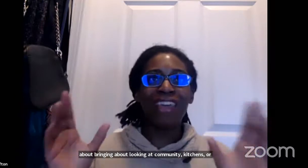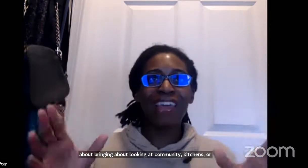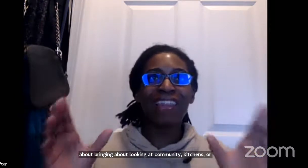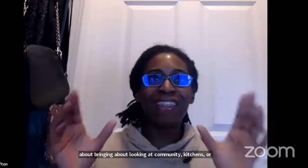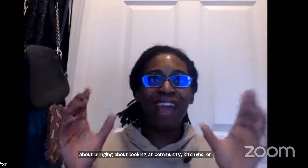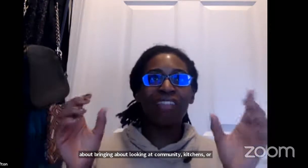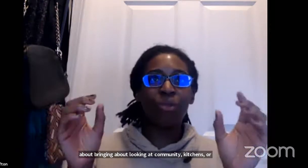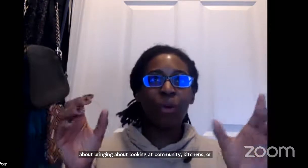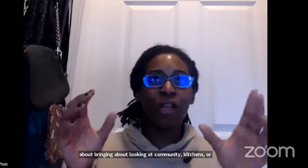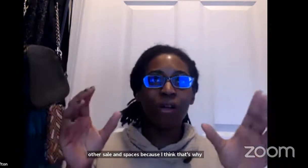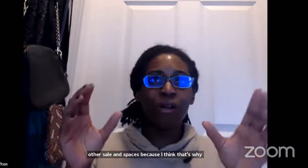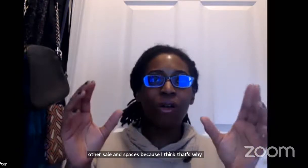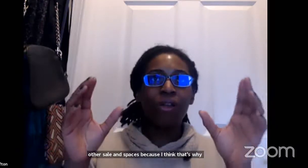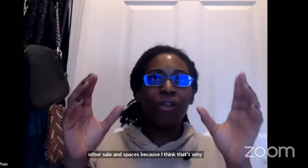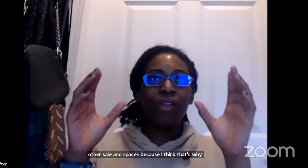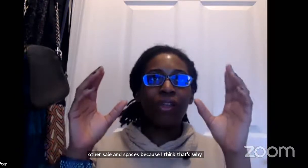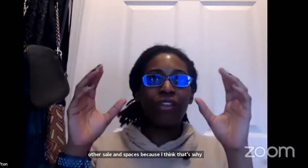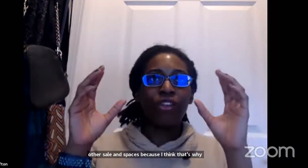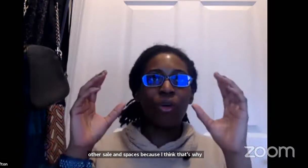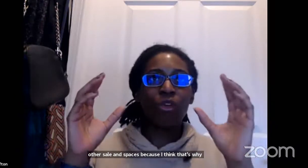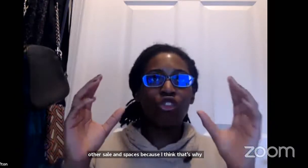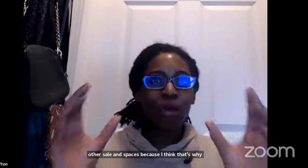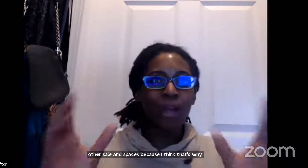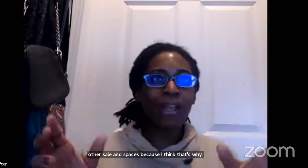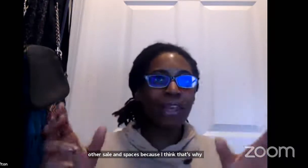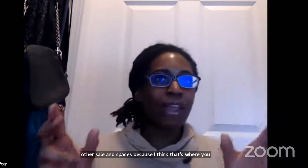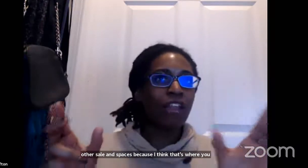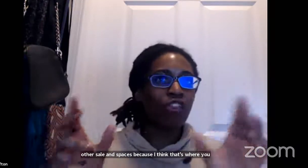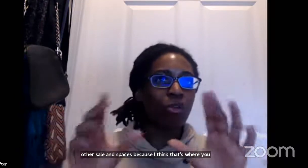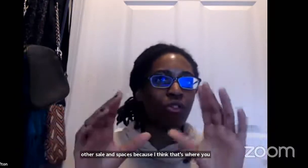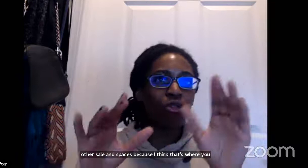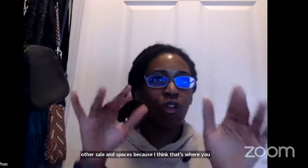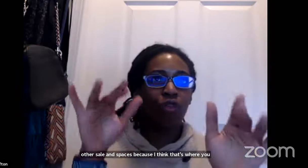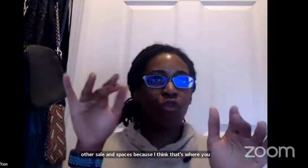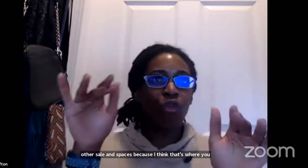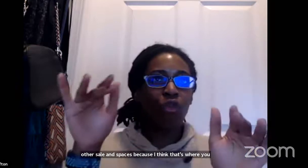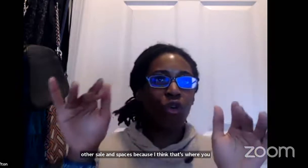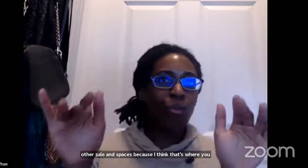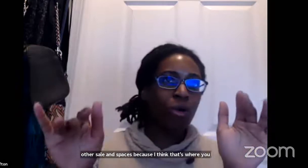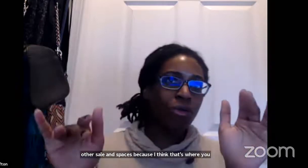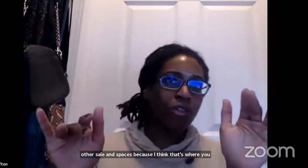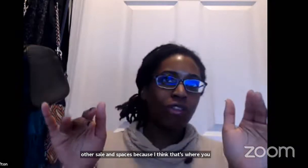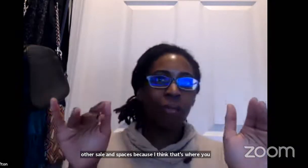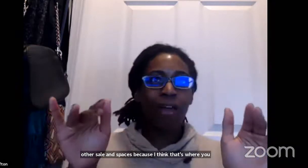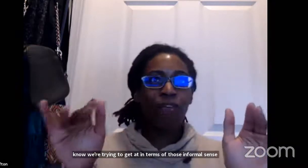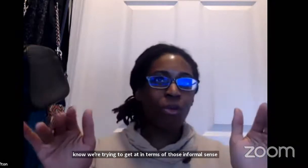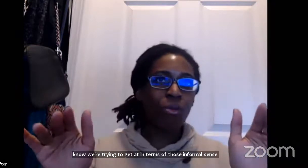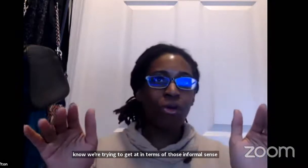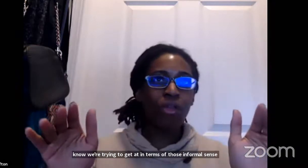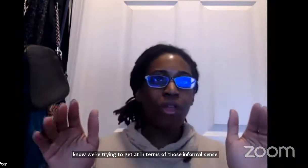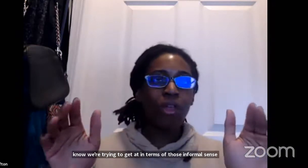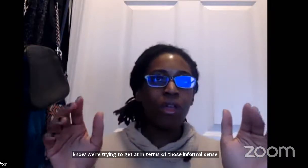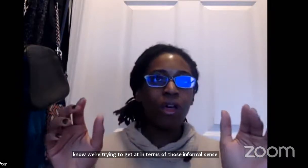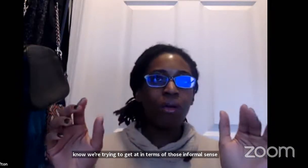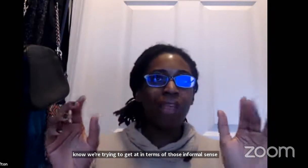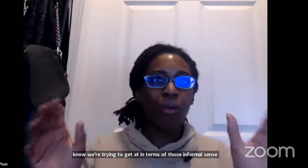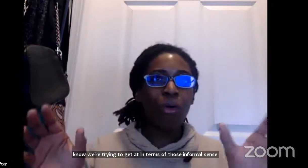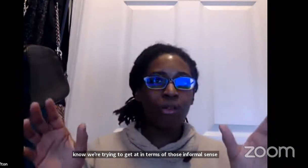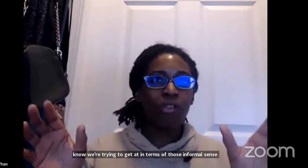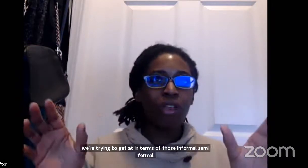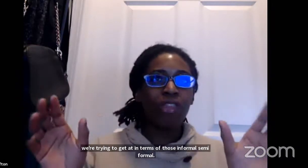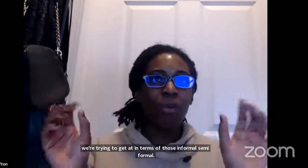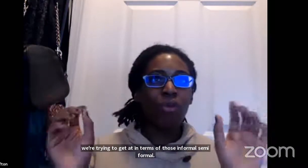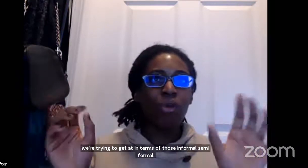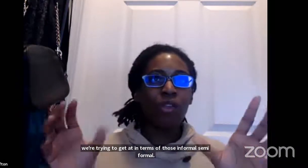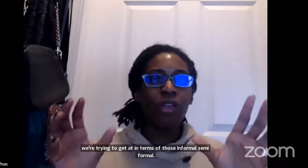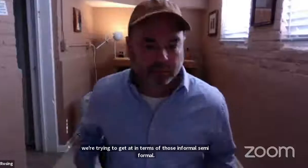I think that's where, you know, we're trying to get at in terms of those informal, semi-formal